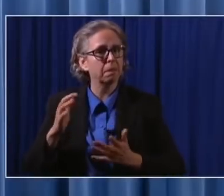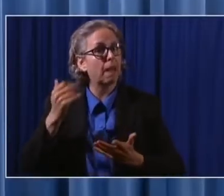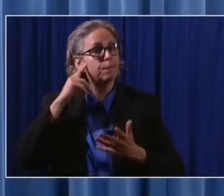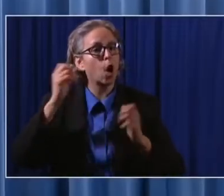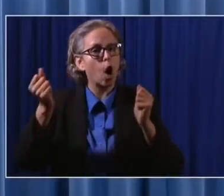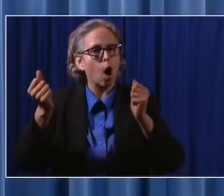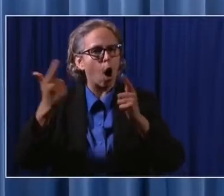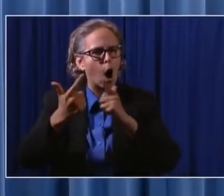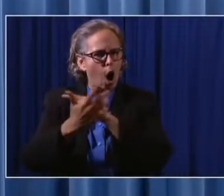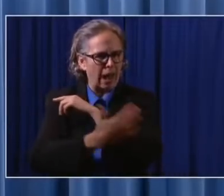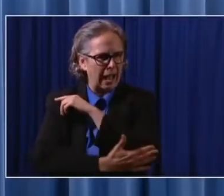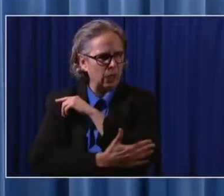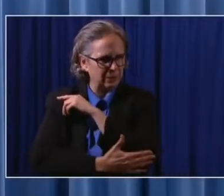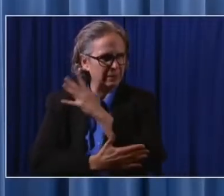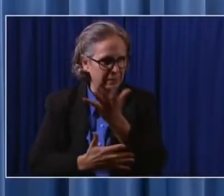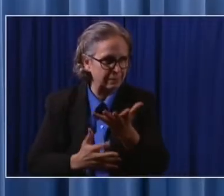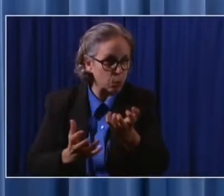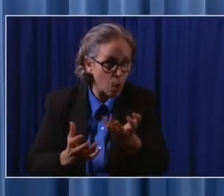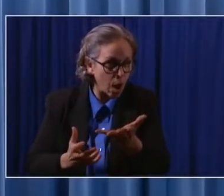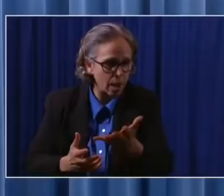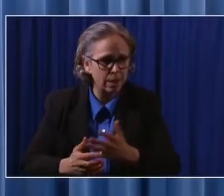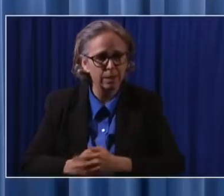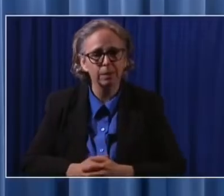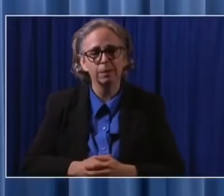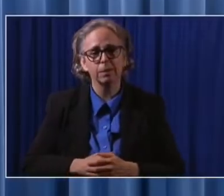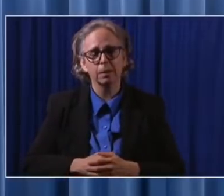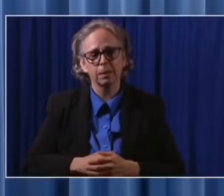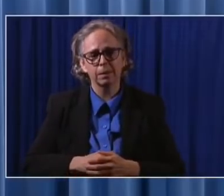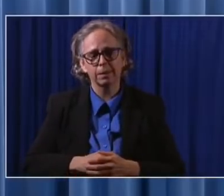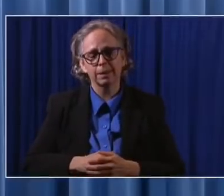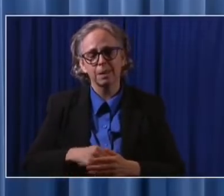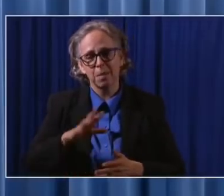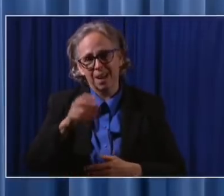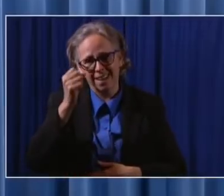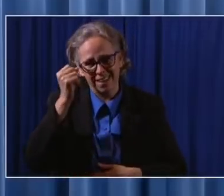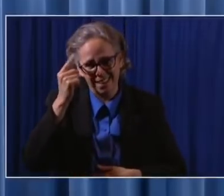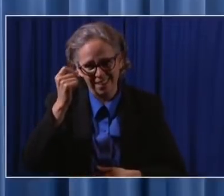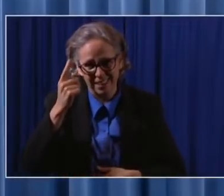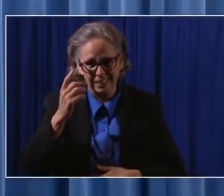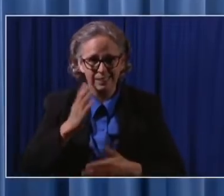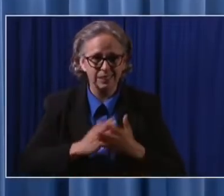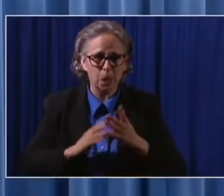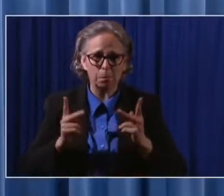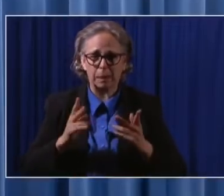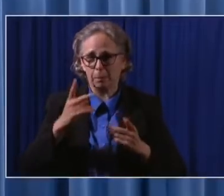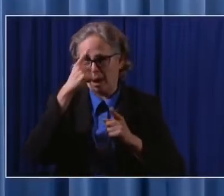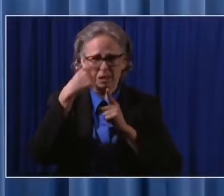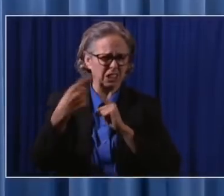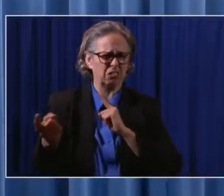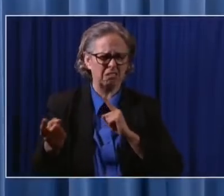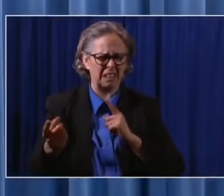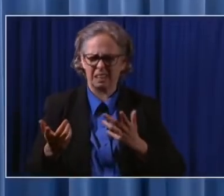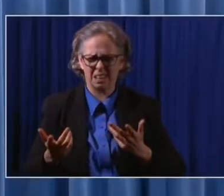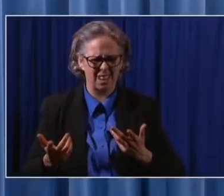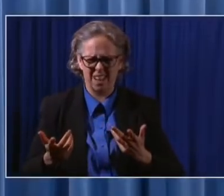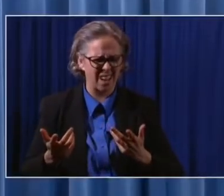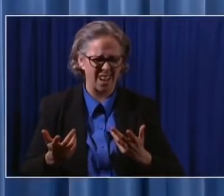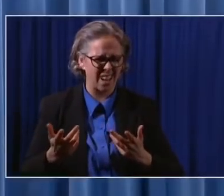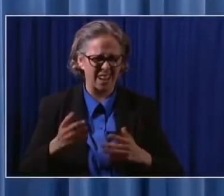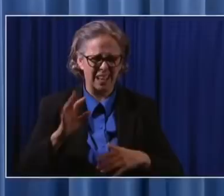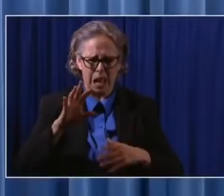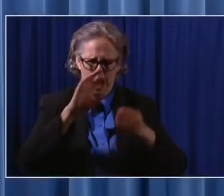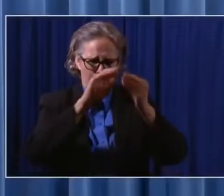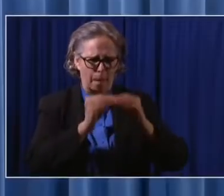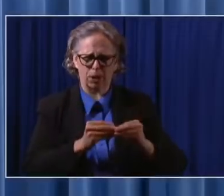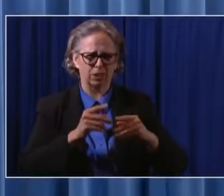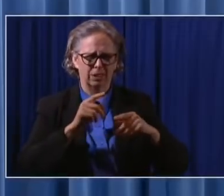But there is an argument that the data is different in different counties, and that what goes on in